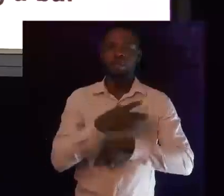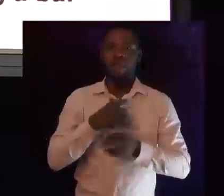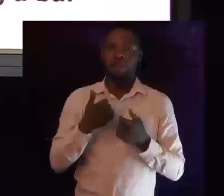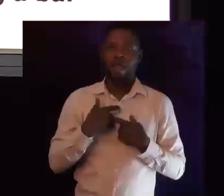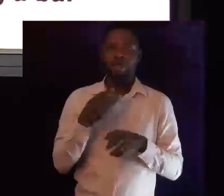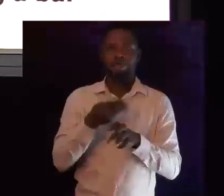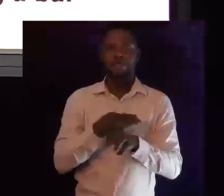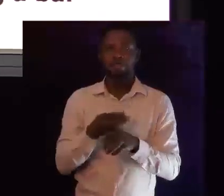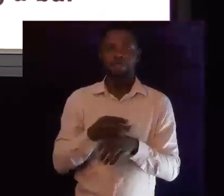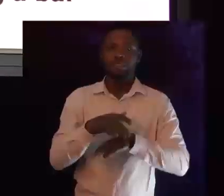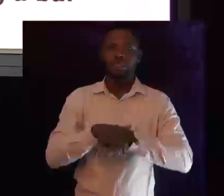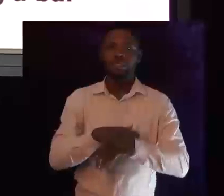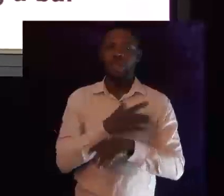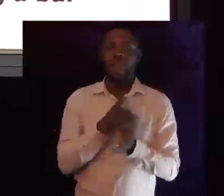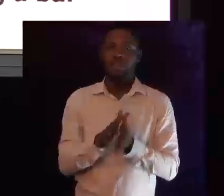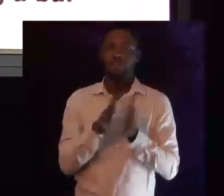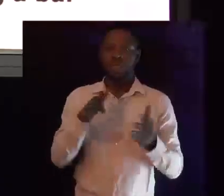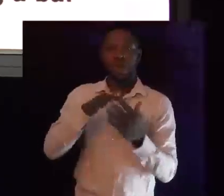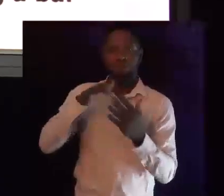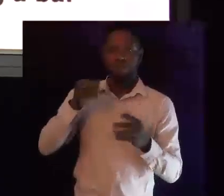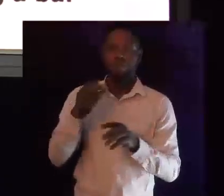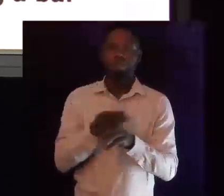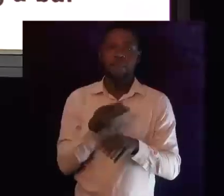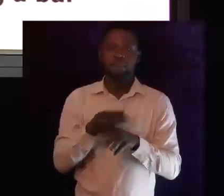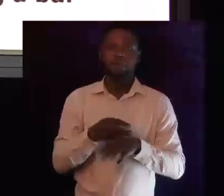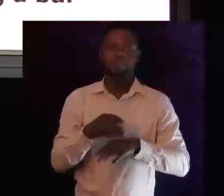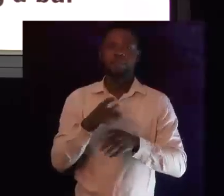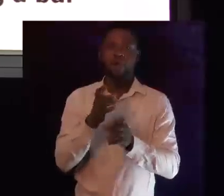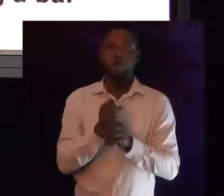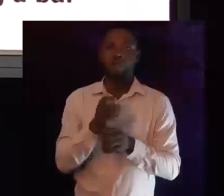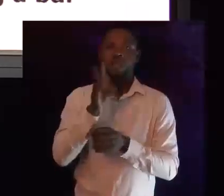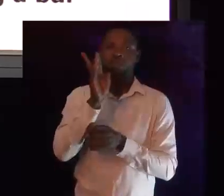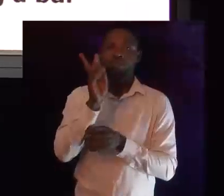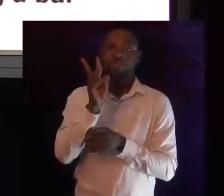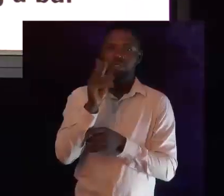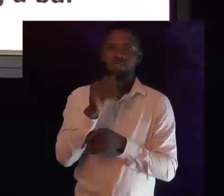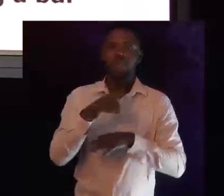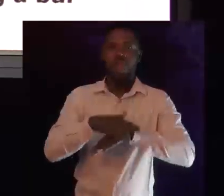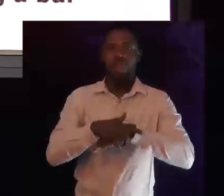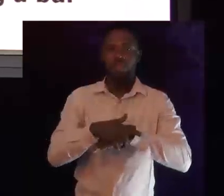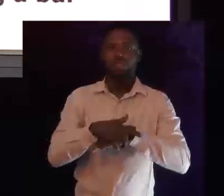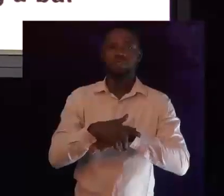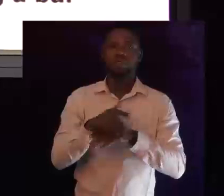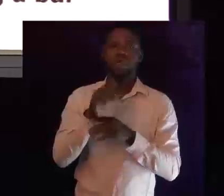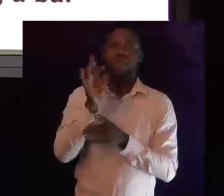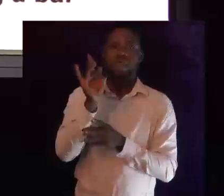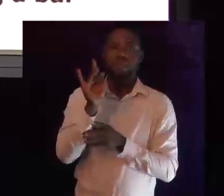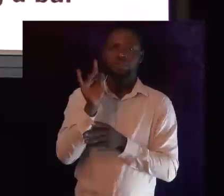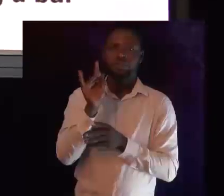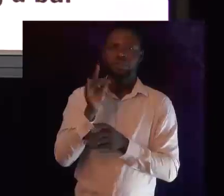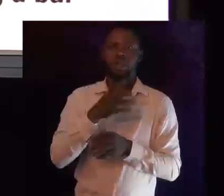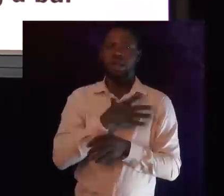scores: mathematics, English, and general studies. Mathematics is scored 16. English language is scored